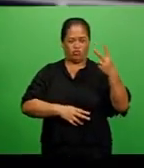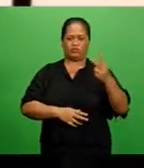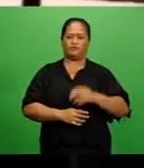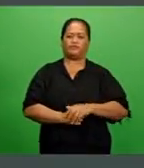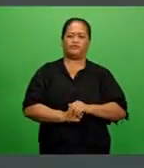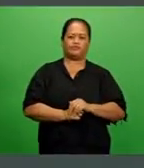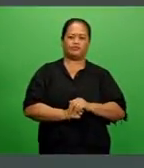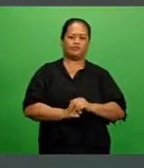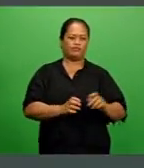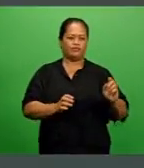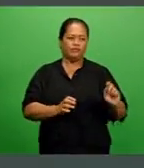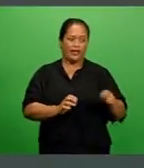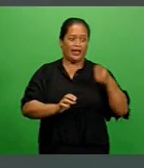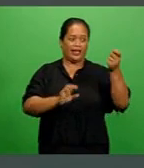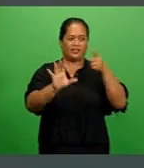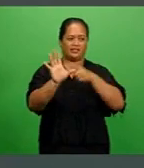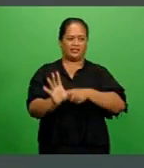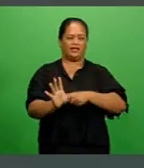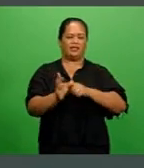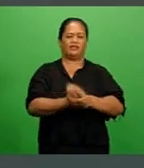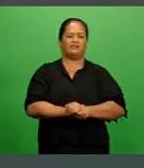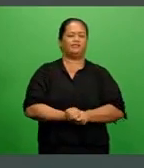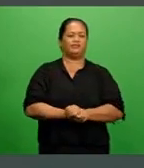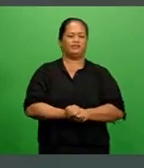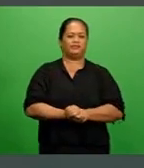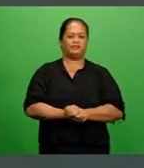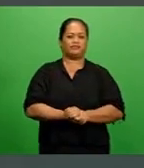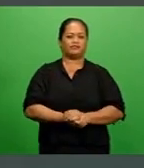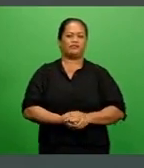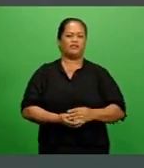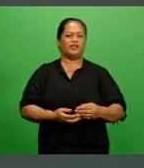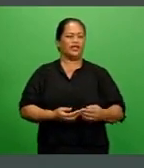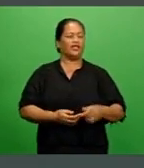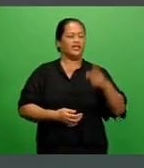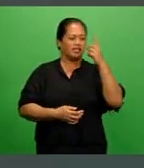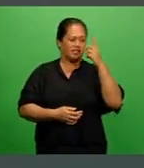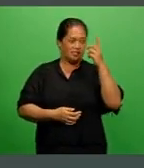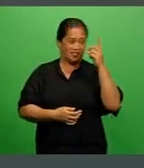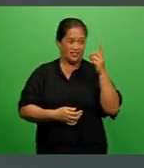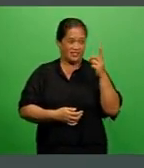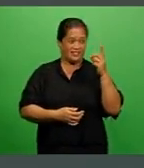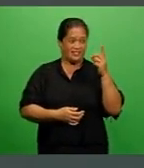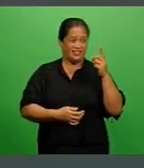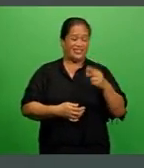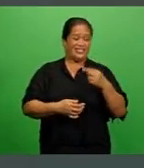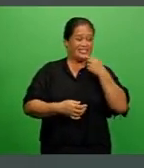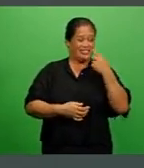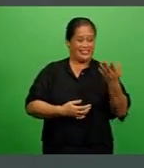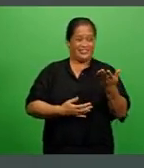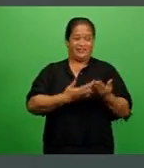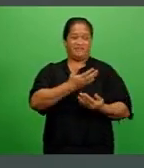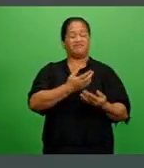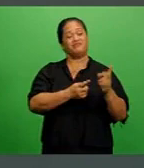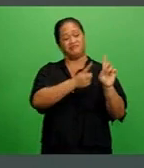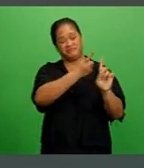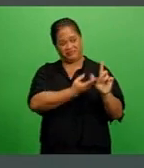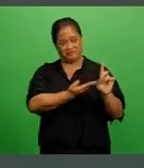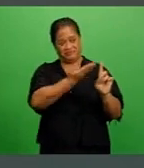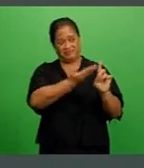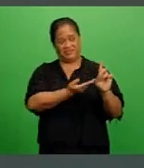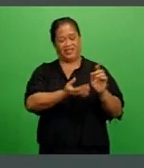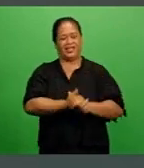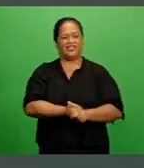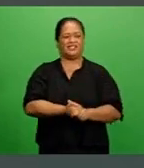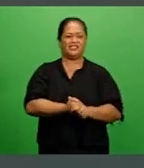March. I beat all the best contenders in Fiji, and I'm looking forward for some more boys to come up, step up. There's some other